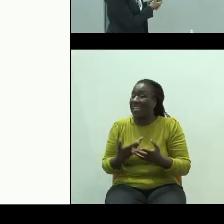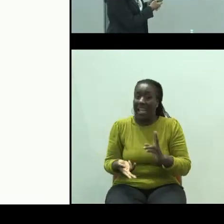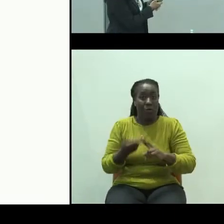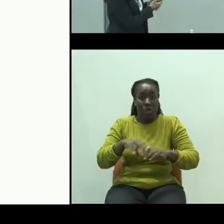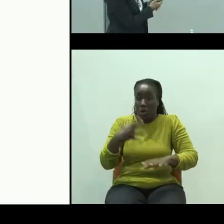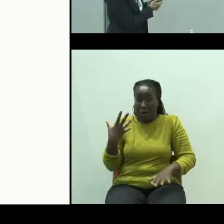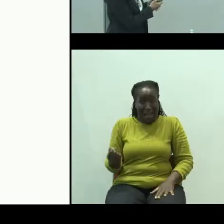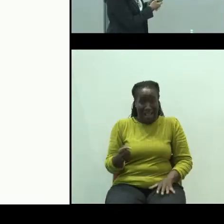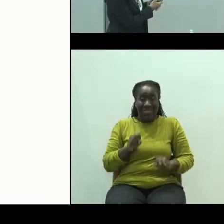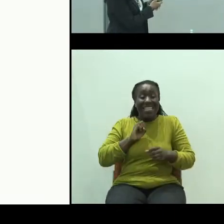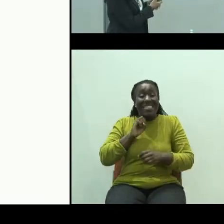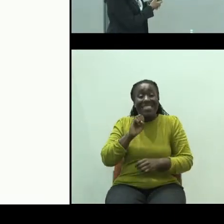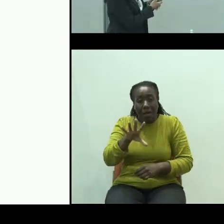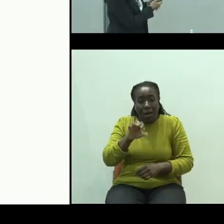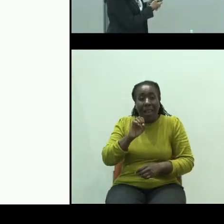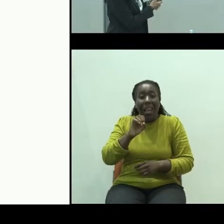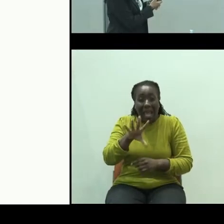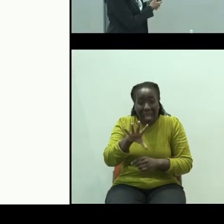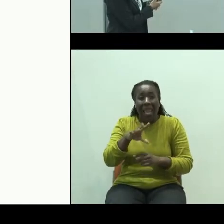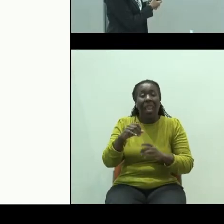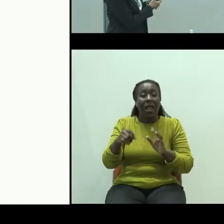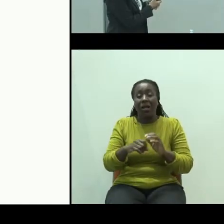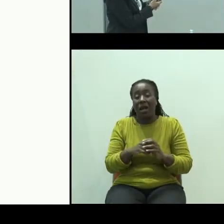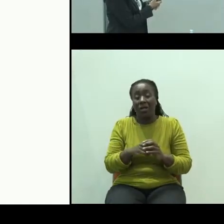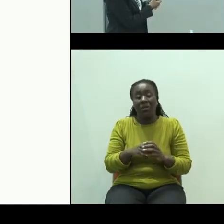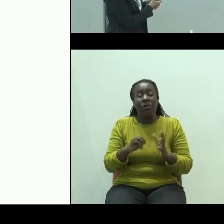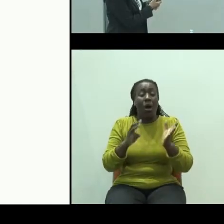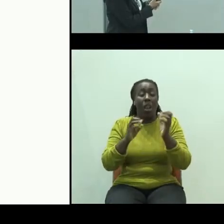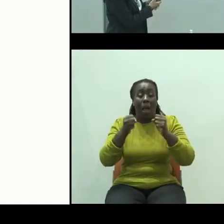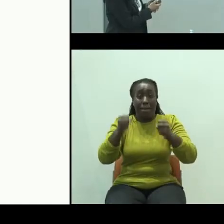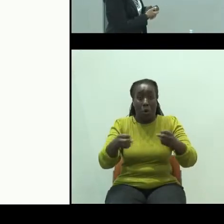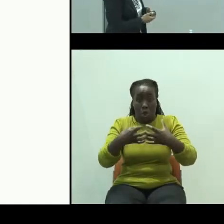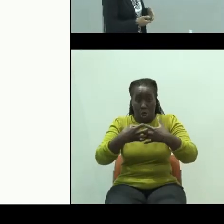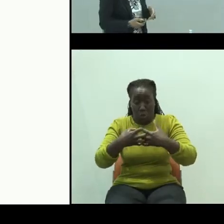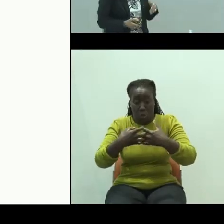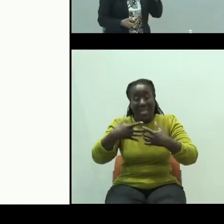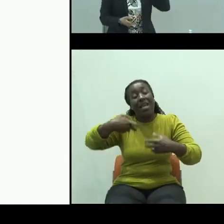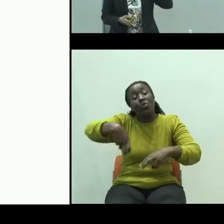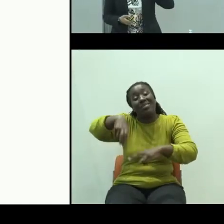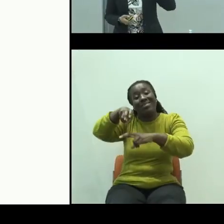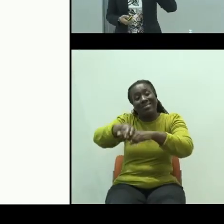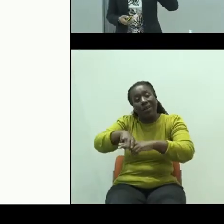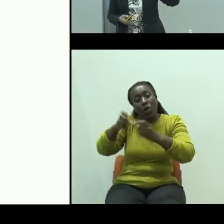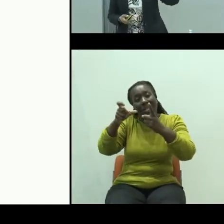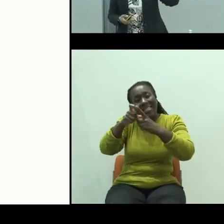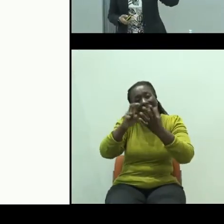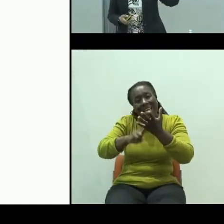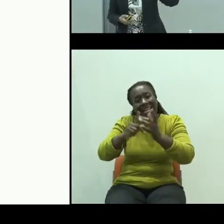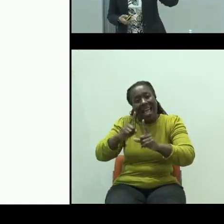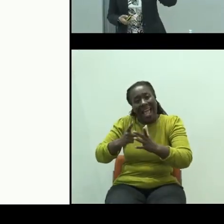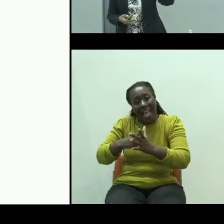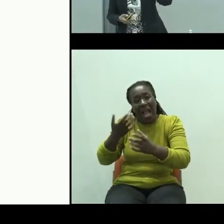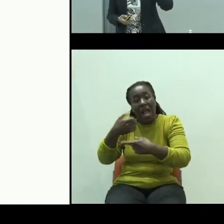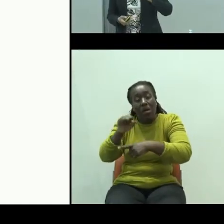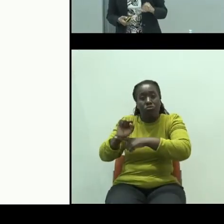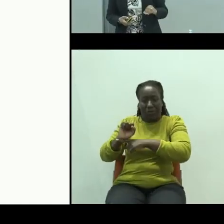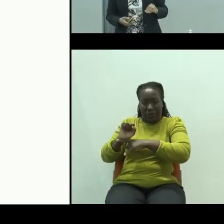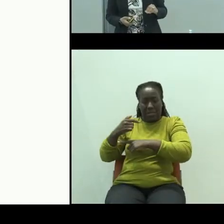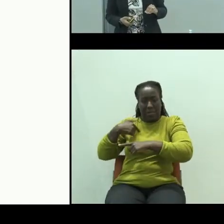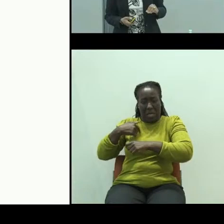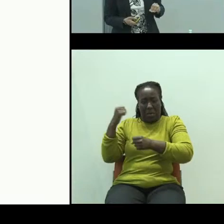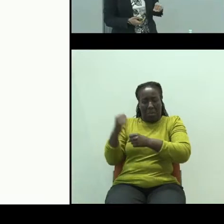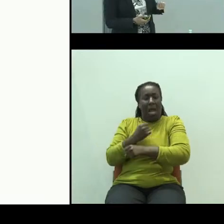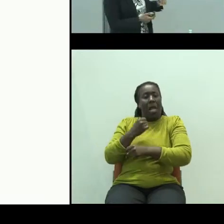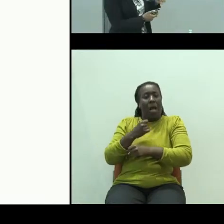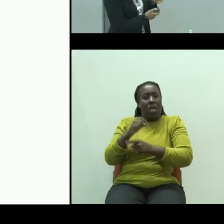this signaling molecule, my regulatory protein sits on the DNA and it prevents me from making the protein of